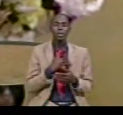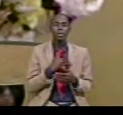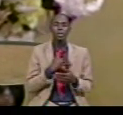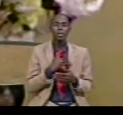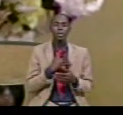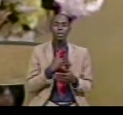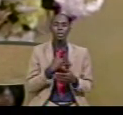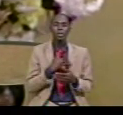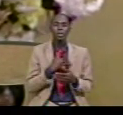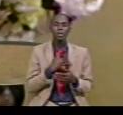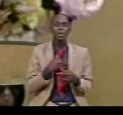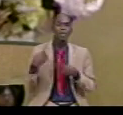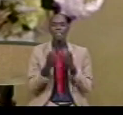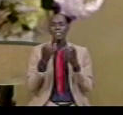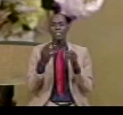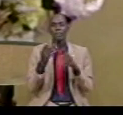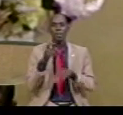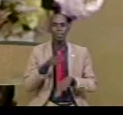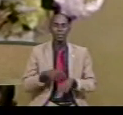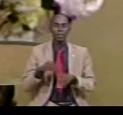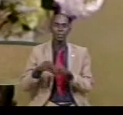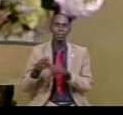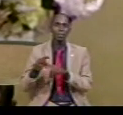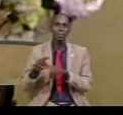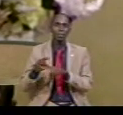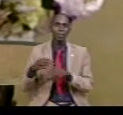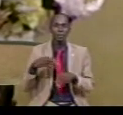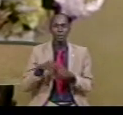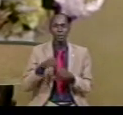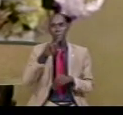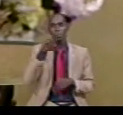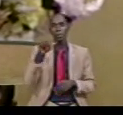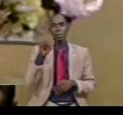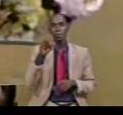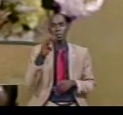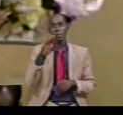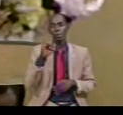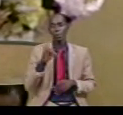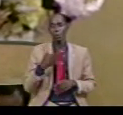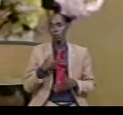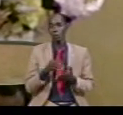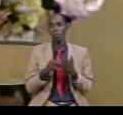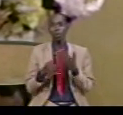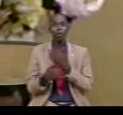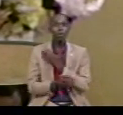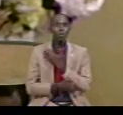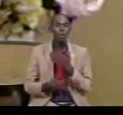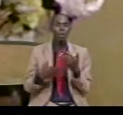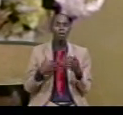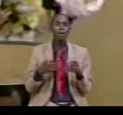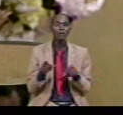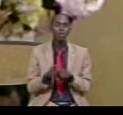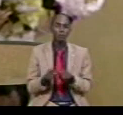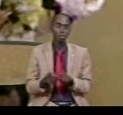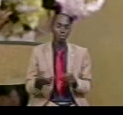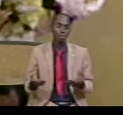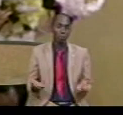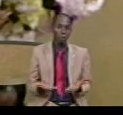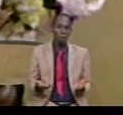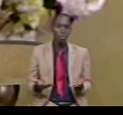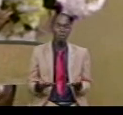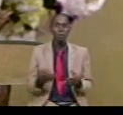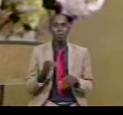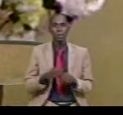in the SADC region and in Zambia, my country, as well as here